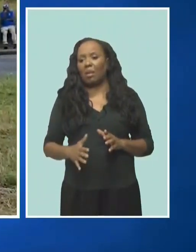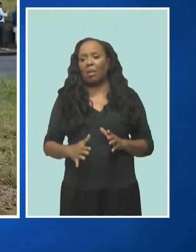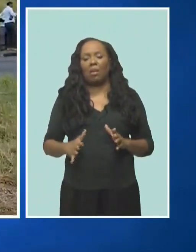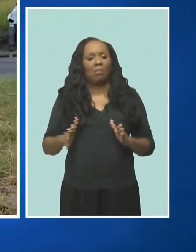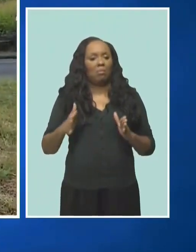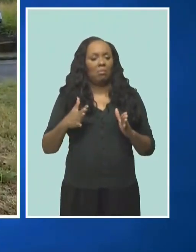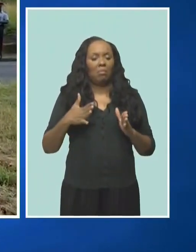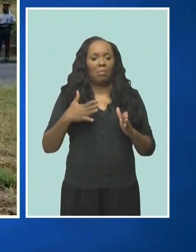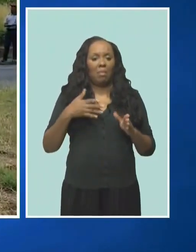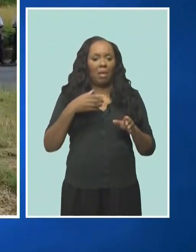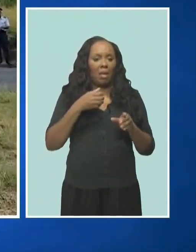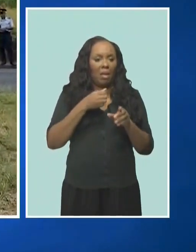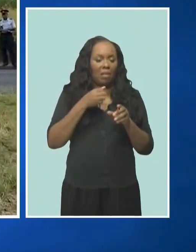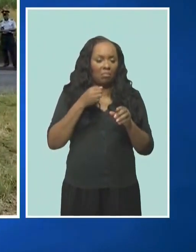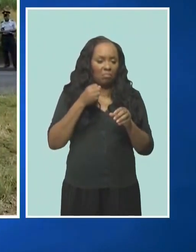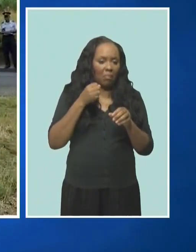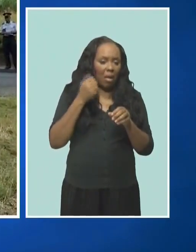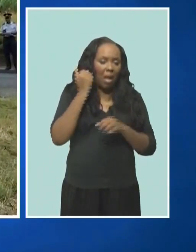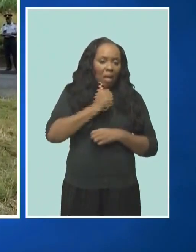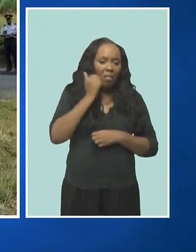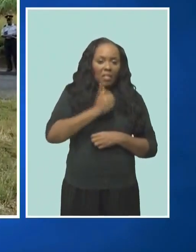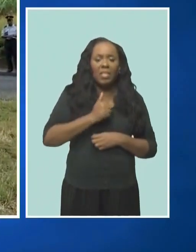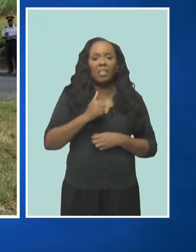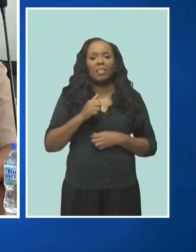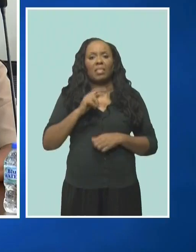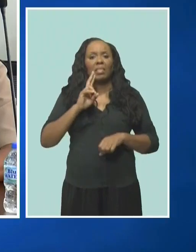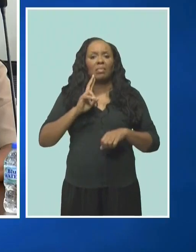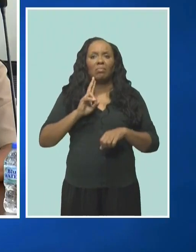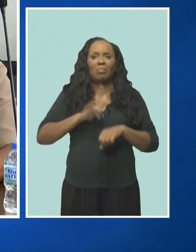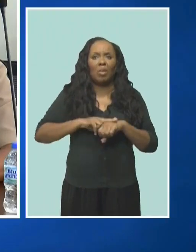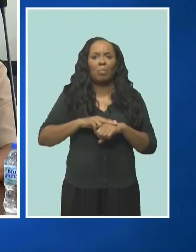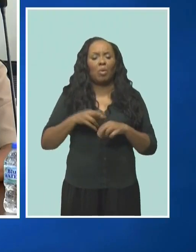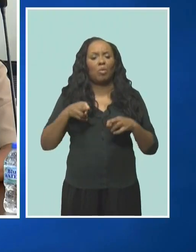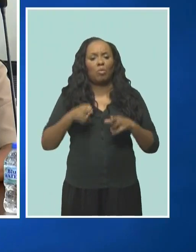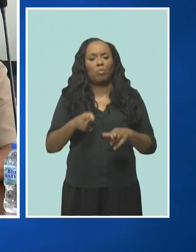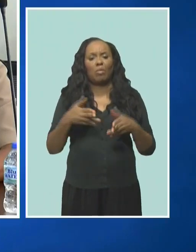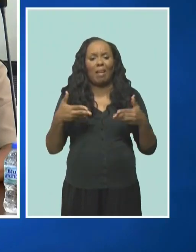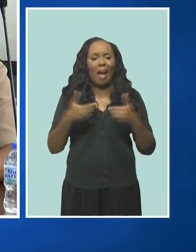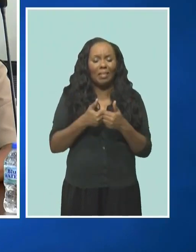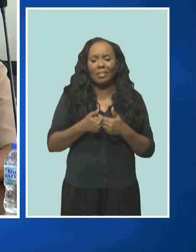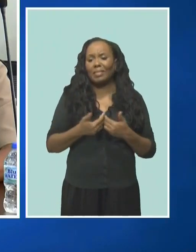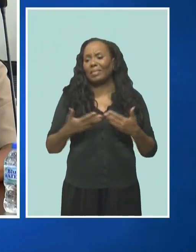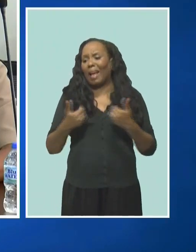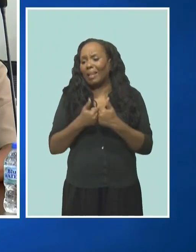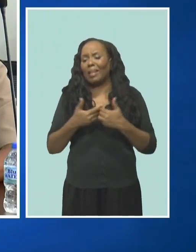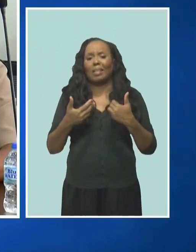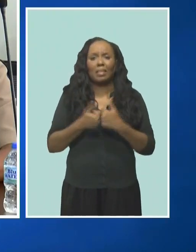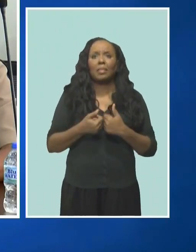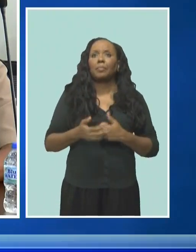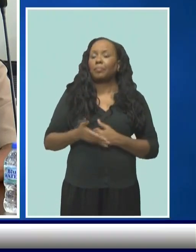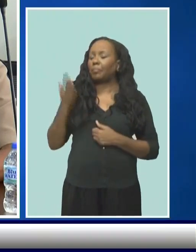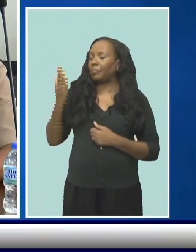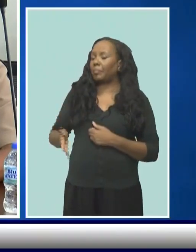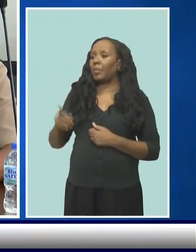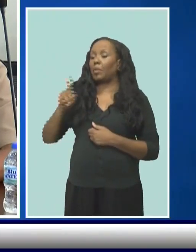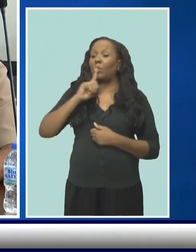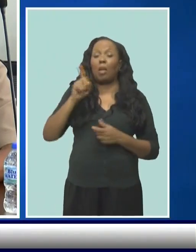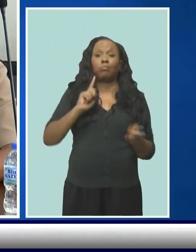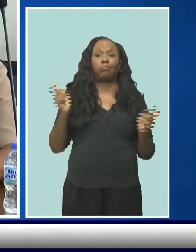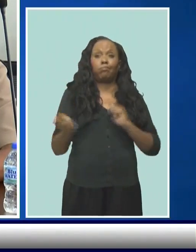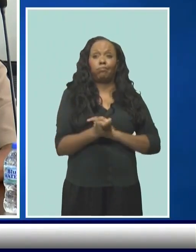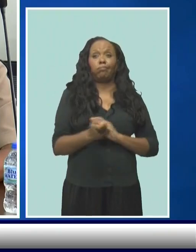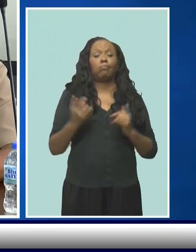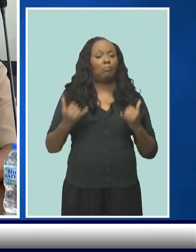average annually dealing with road accidents. It represents a complete transformation from what we are accustomed